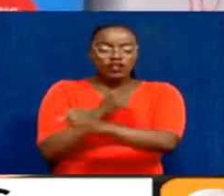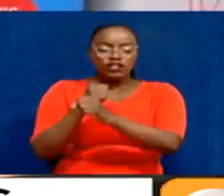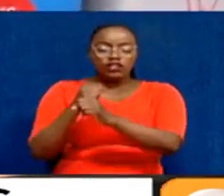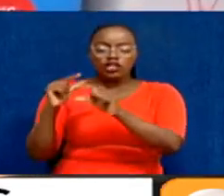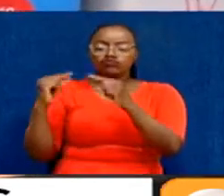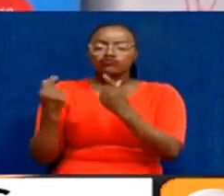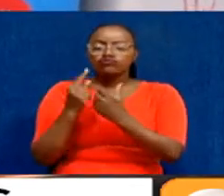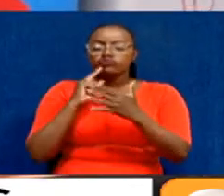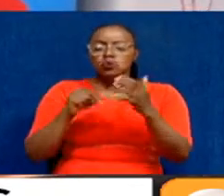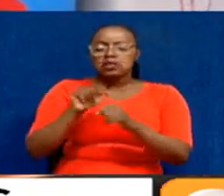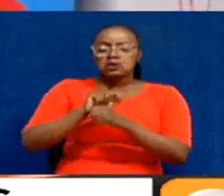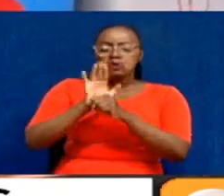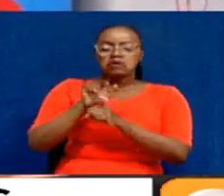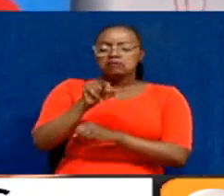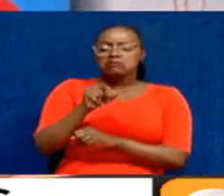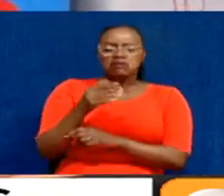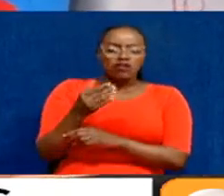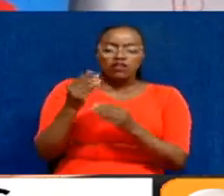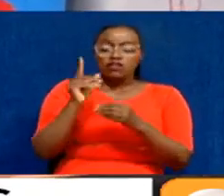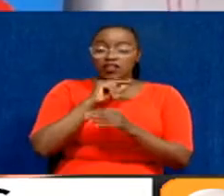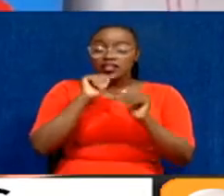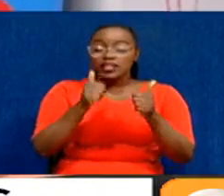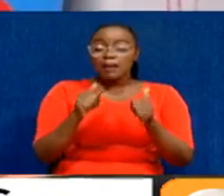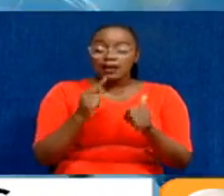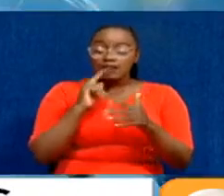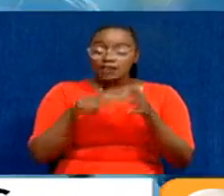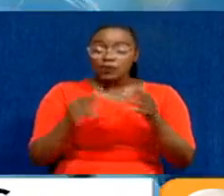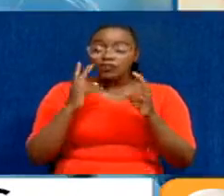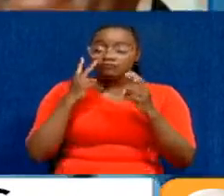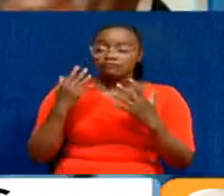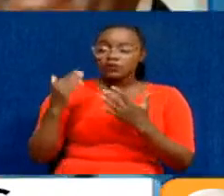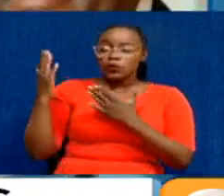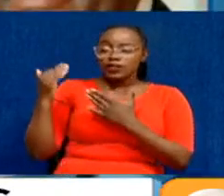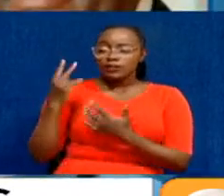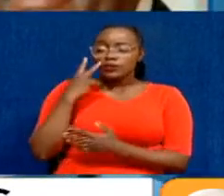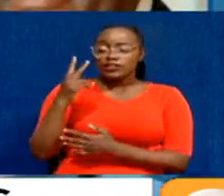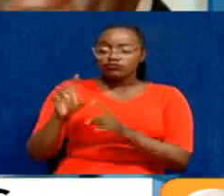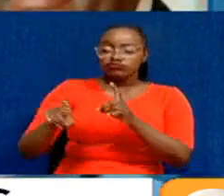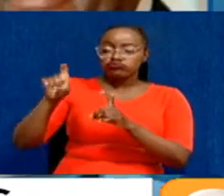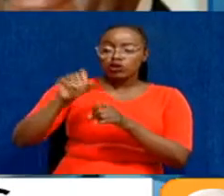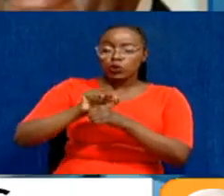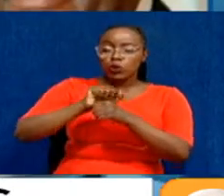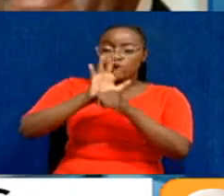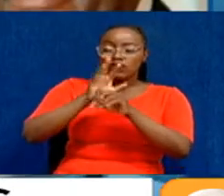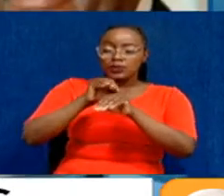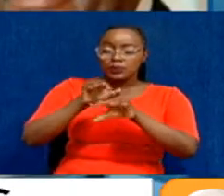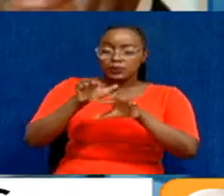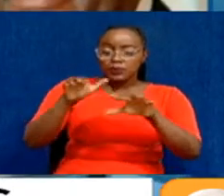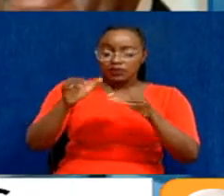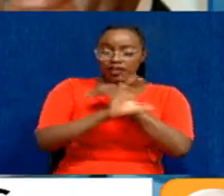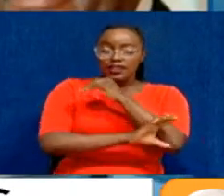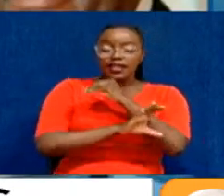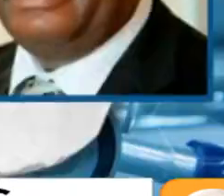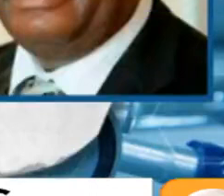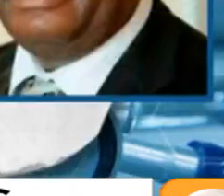Force, insisted that COVID-19 isn't over. He says, and I quote, "We do expect to see an increase in COVID-19 transmission in the